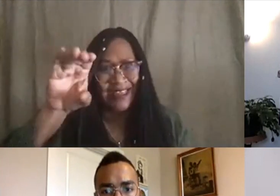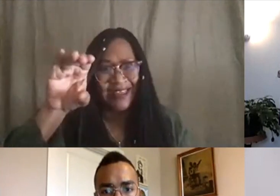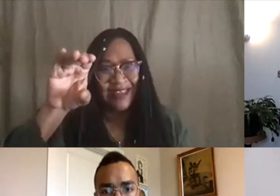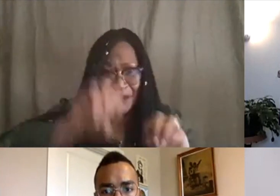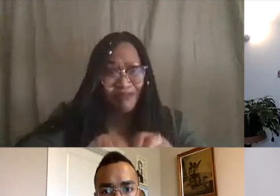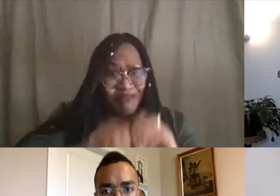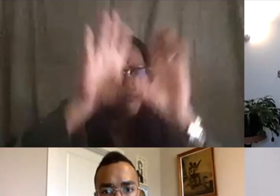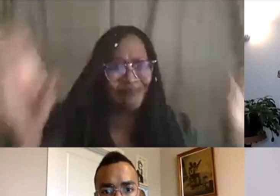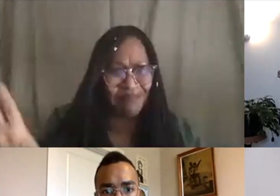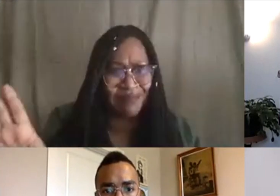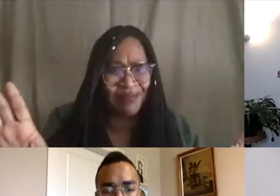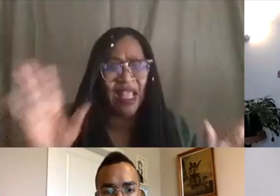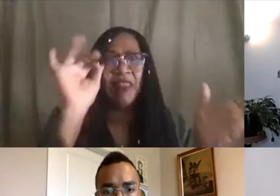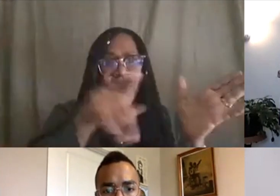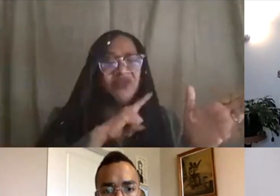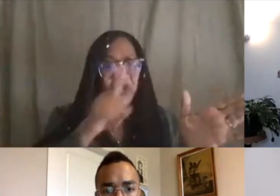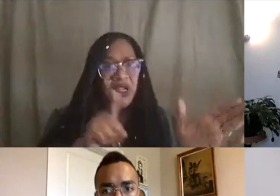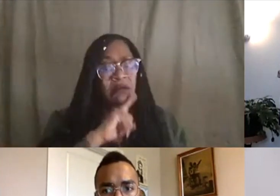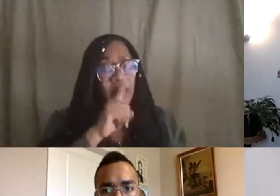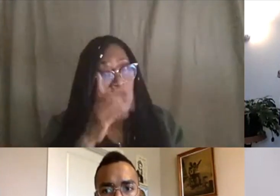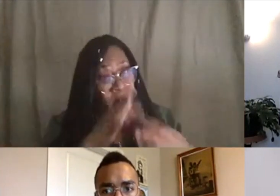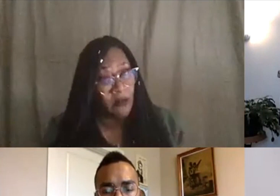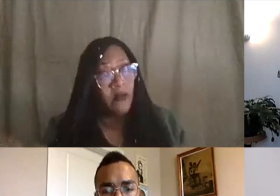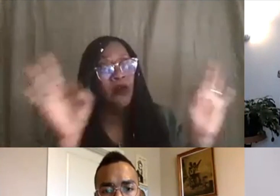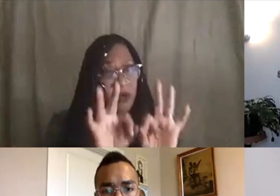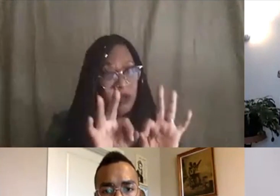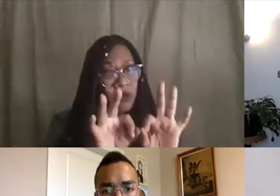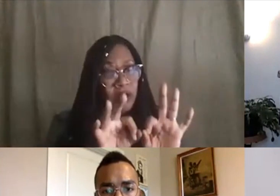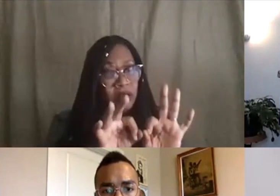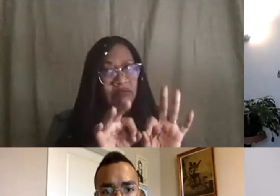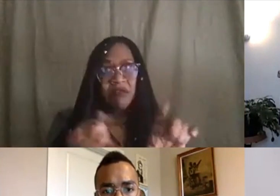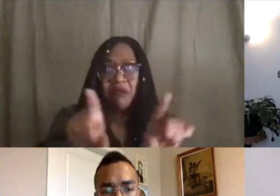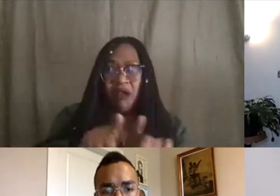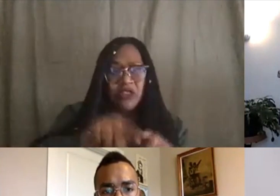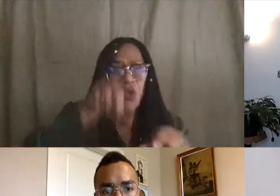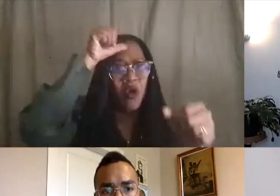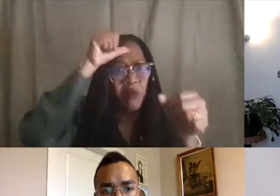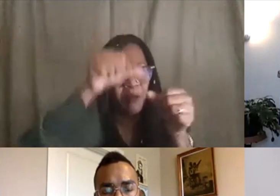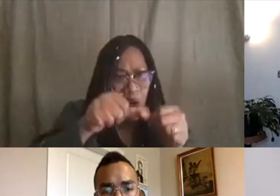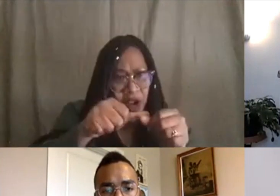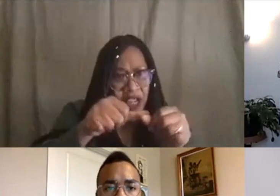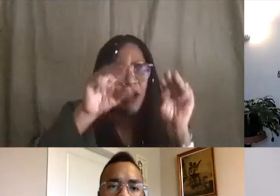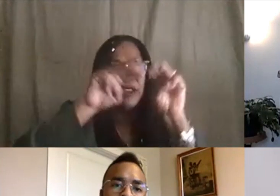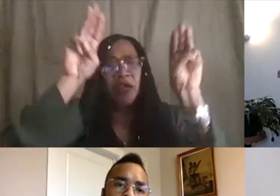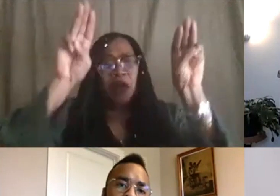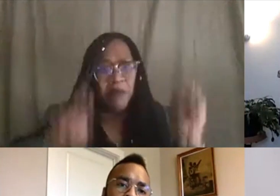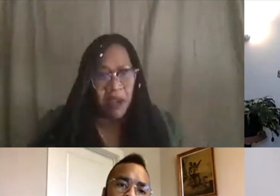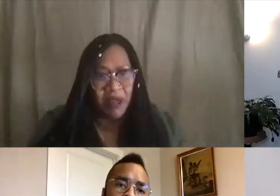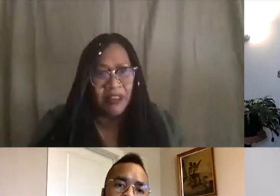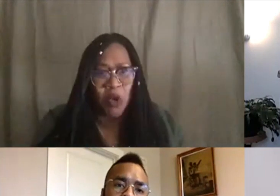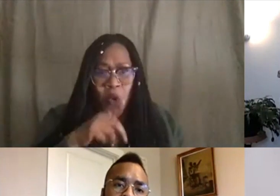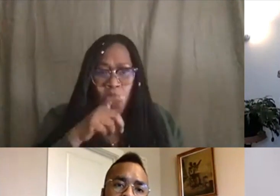quite something. And I think even in memorials and museums whose